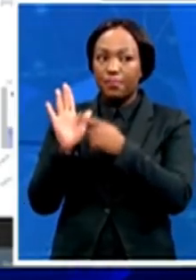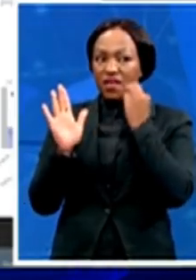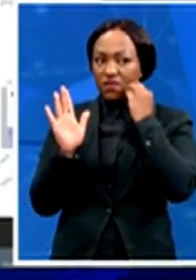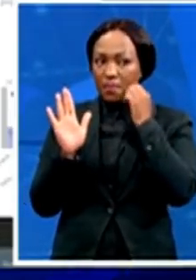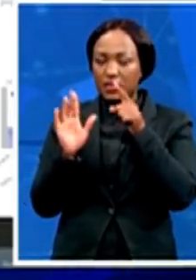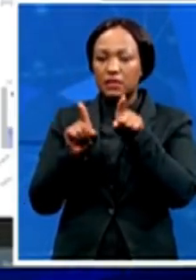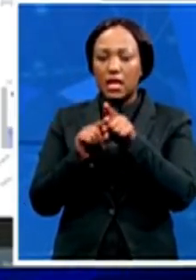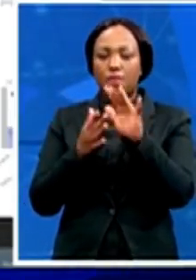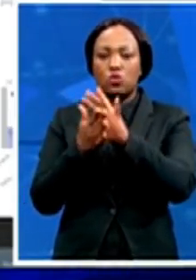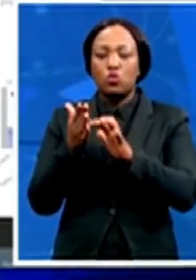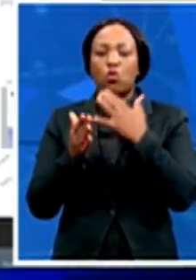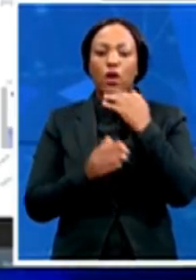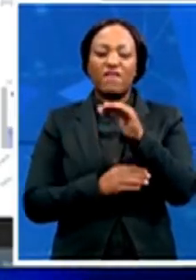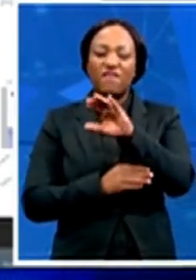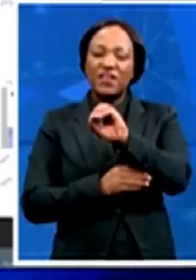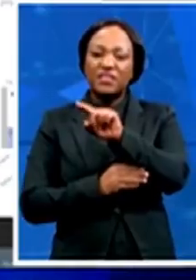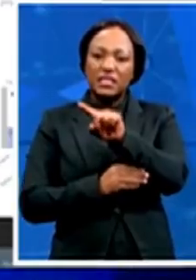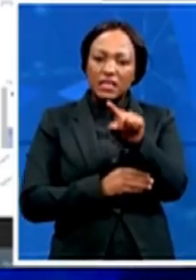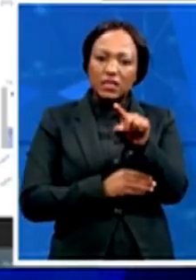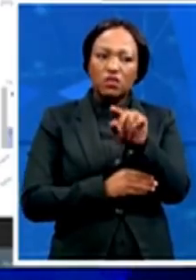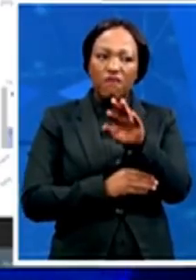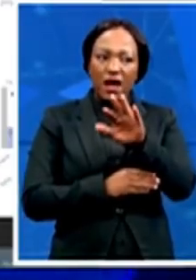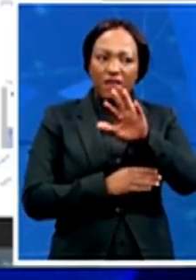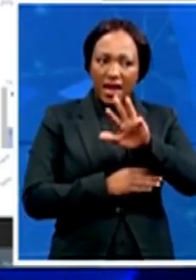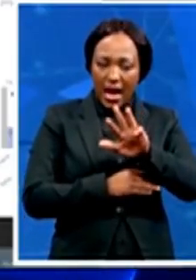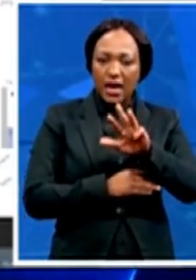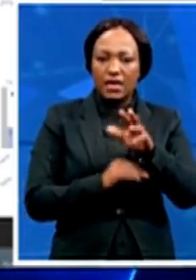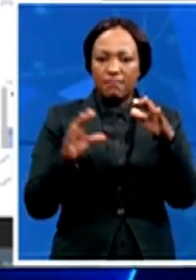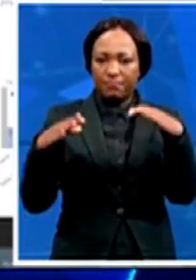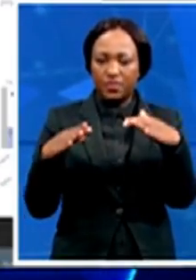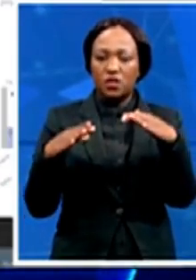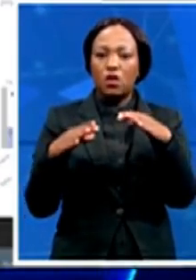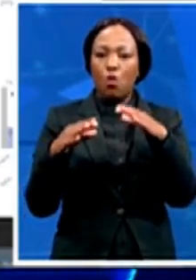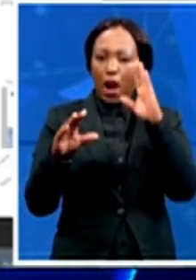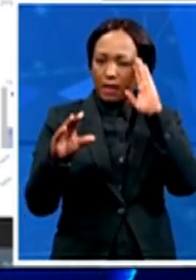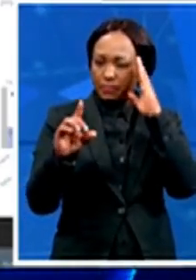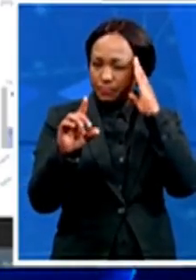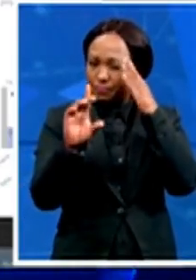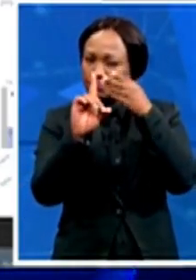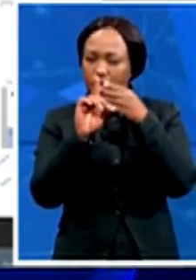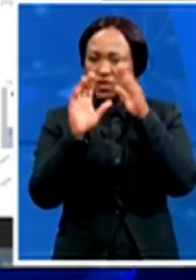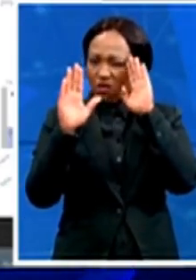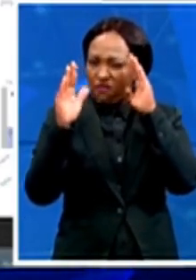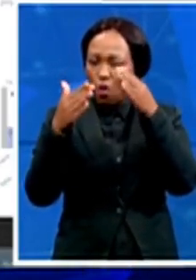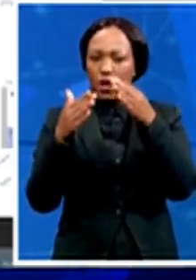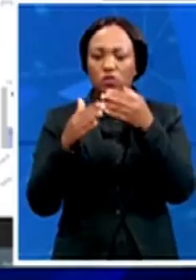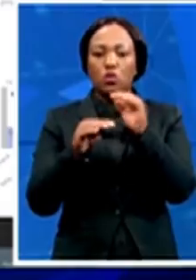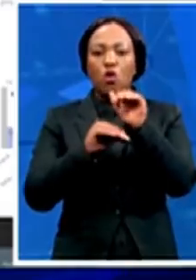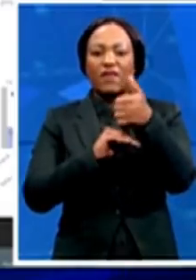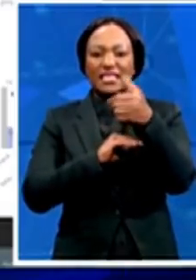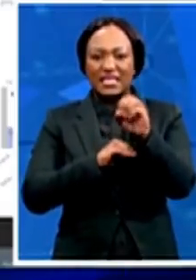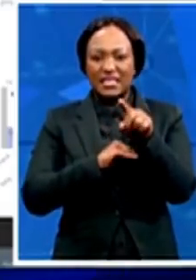from these figures, we have prioritized over 60s because 50 to 59 is lower uptake and lower fully vaccinated,